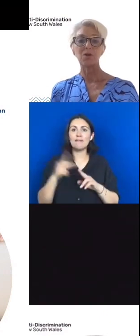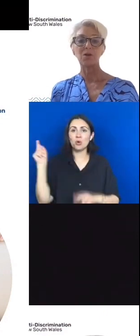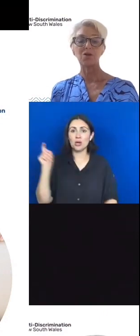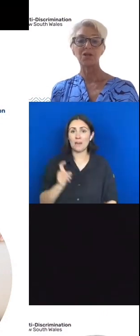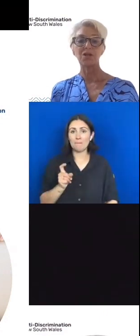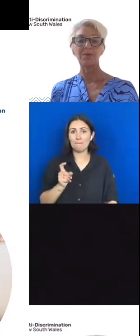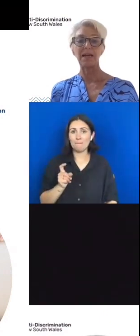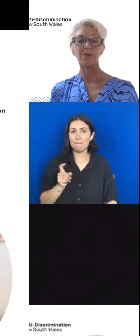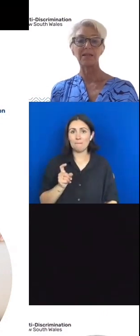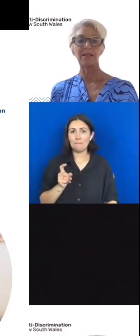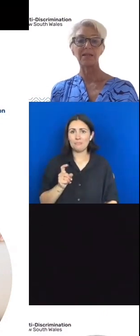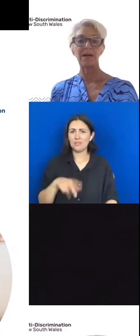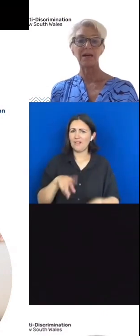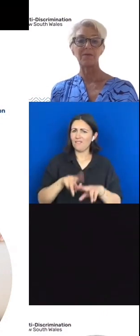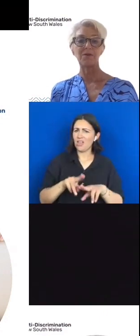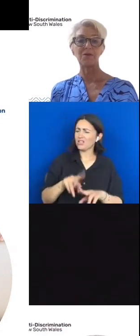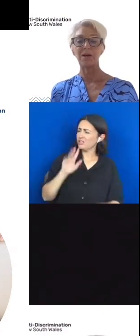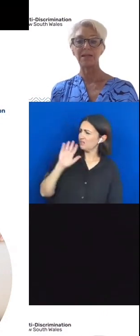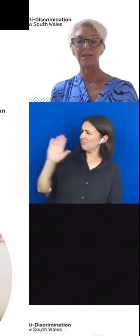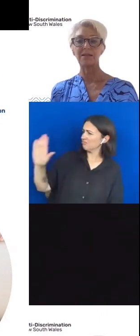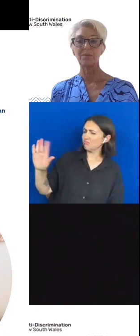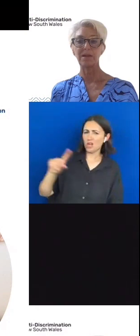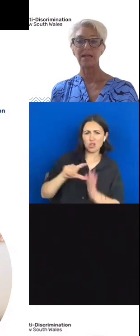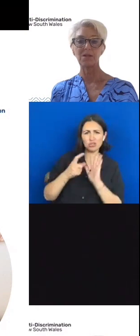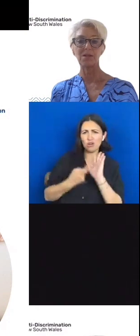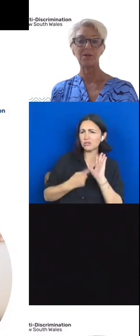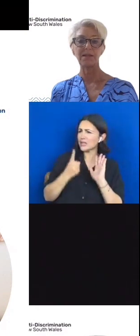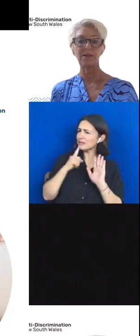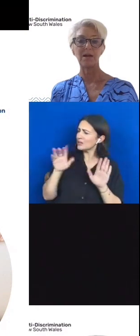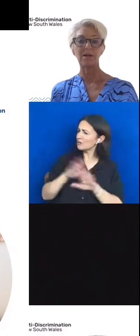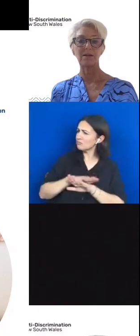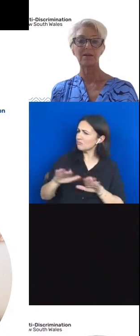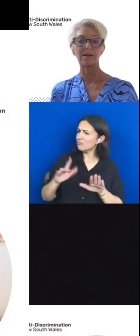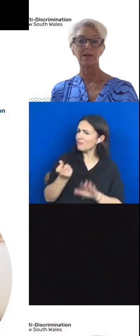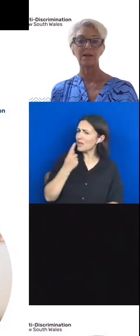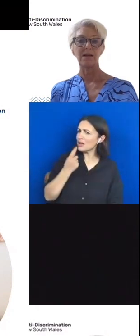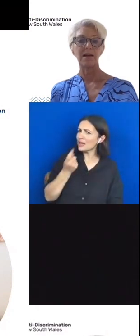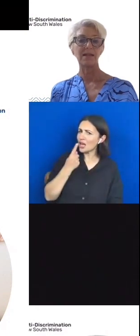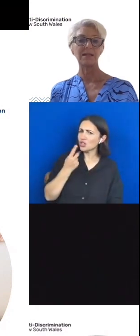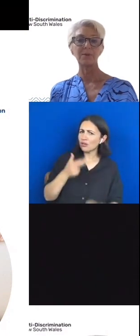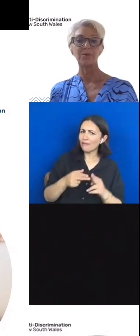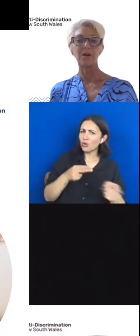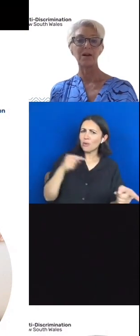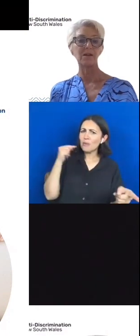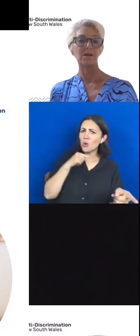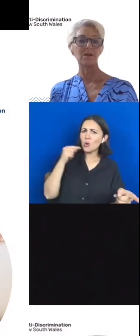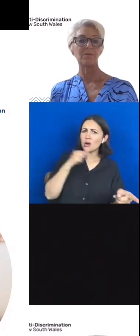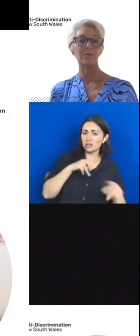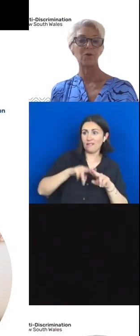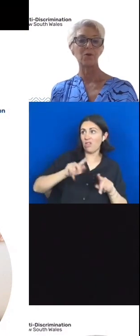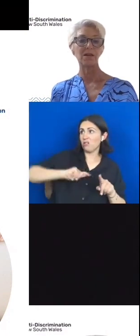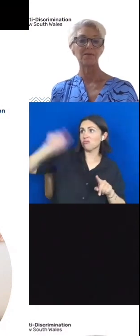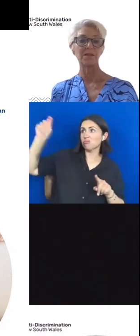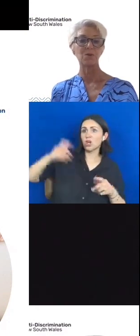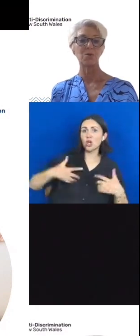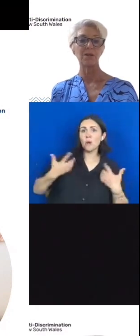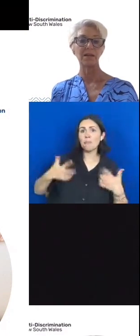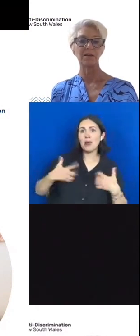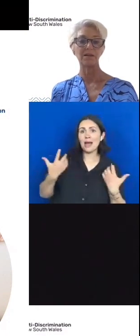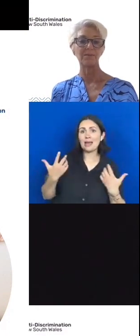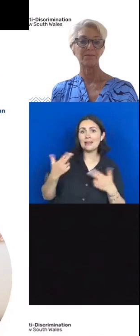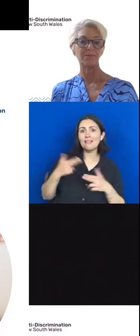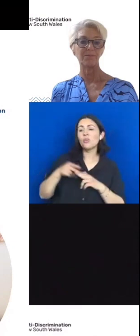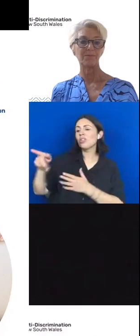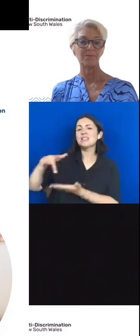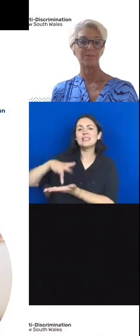Emil's father lodged a complaint on his behalf to Anti-Discrimination New South Wales against the provider of before and after school